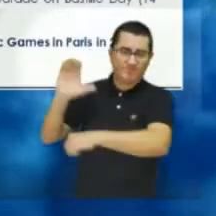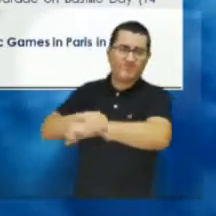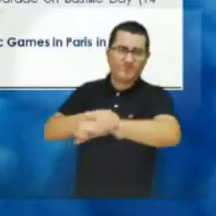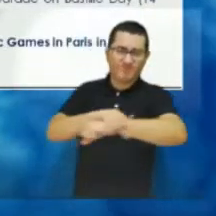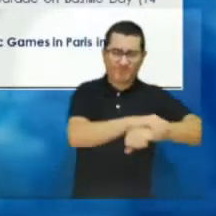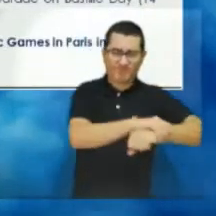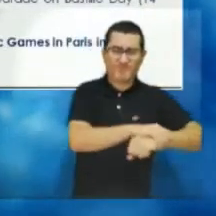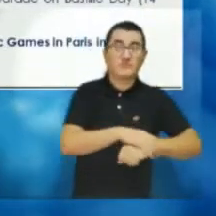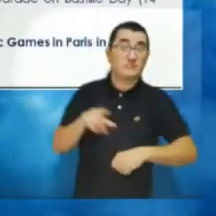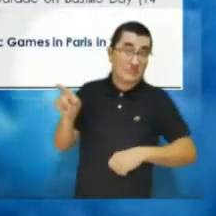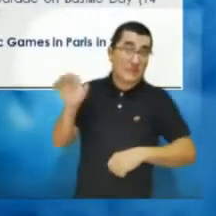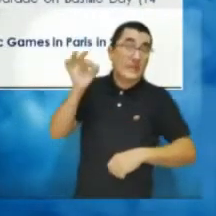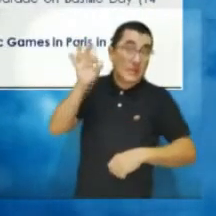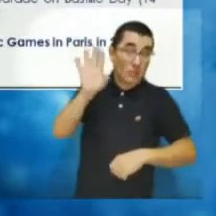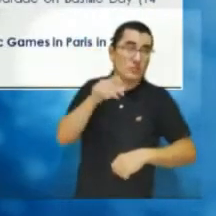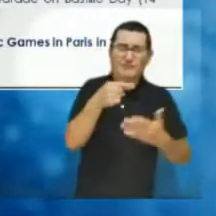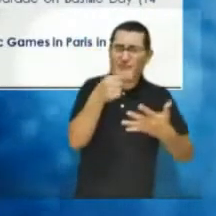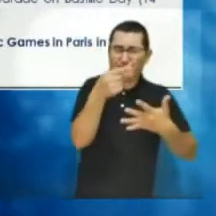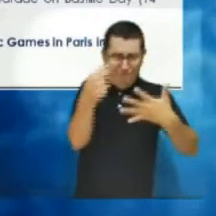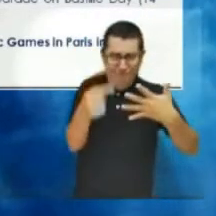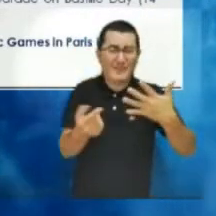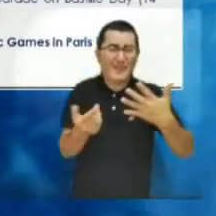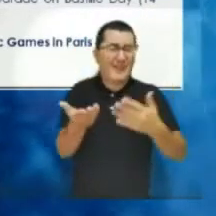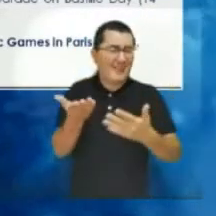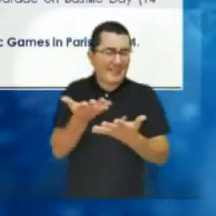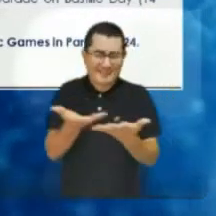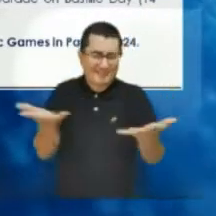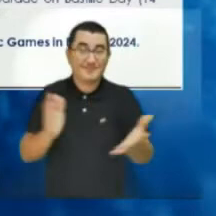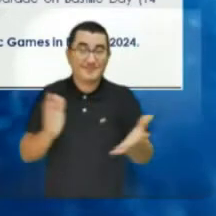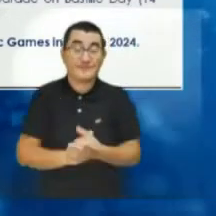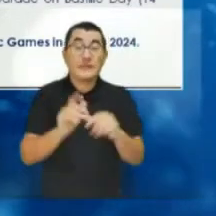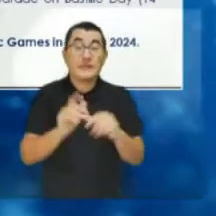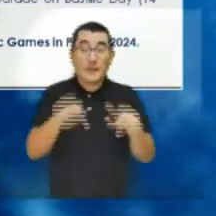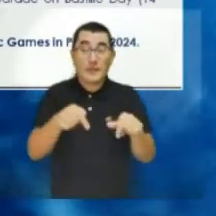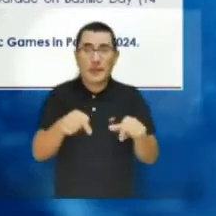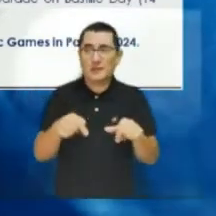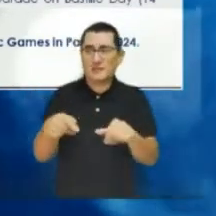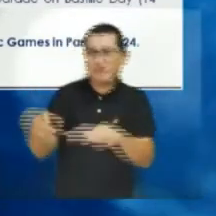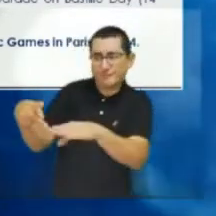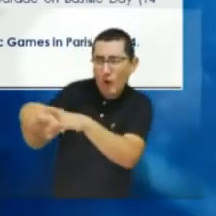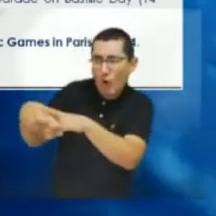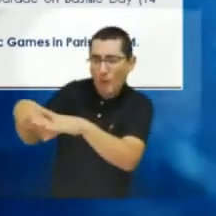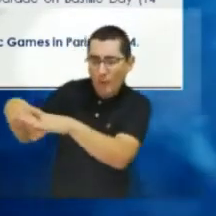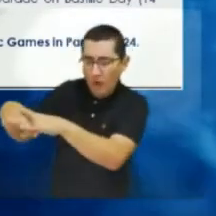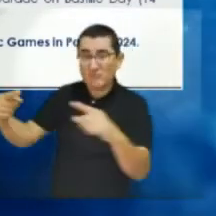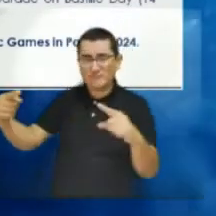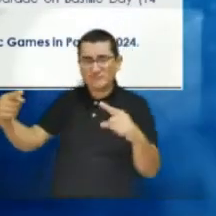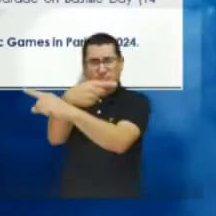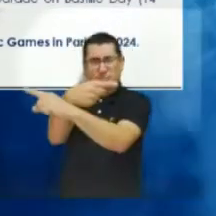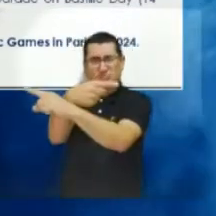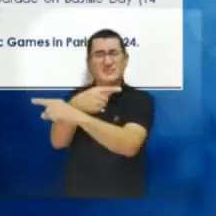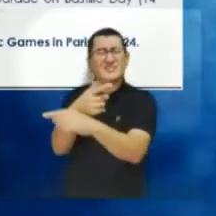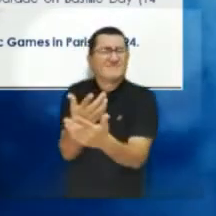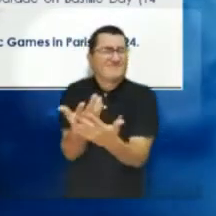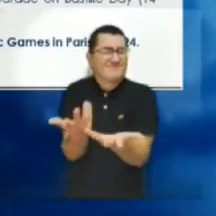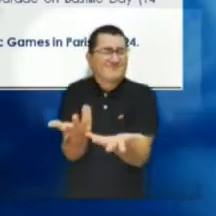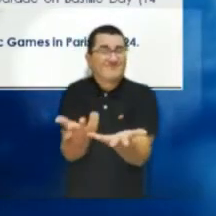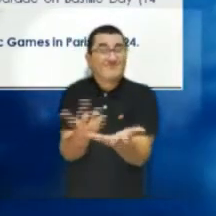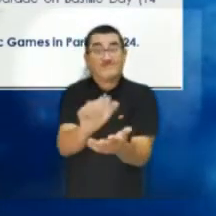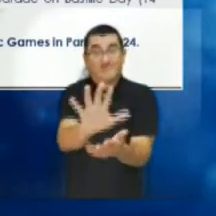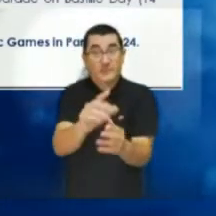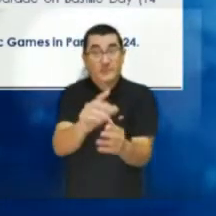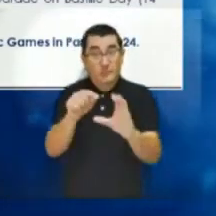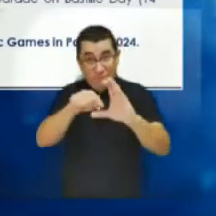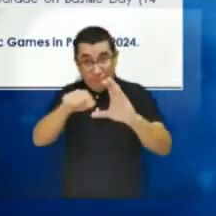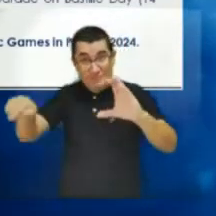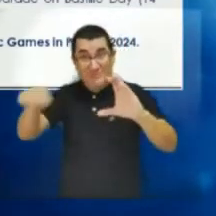interference in case of major events, where we also do the coordination of frequencies, and we prepare, of course, for the Olympic and Paralympic Games. And